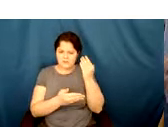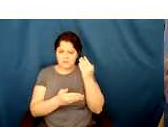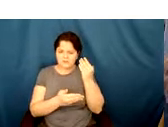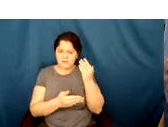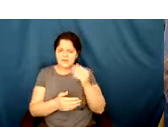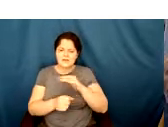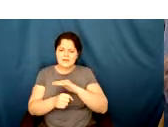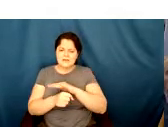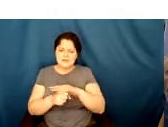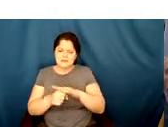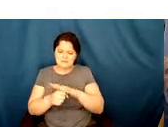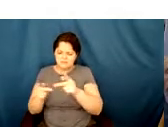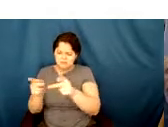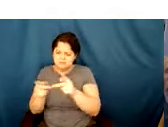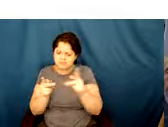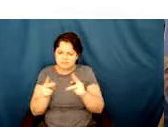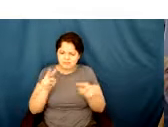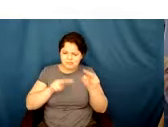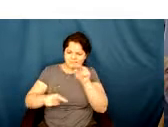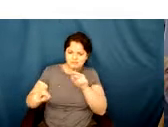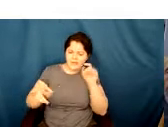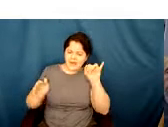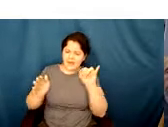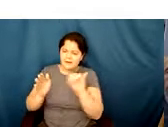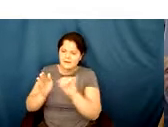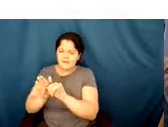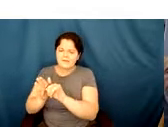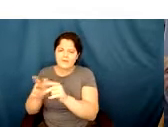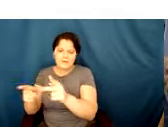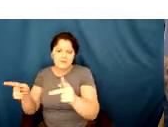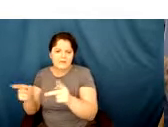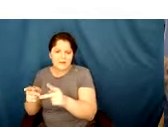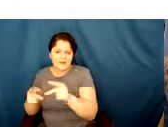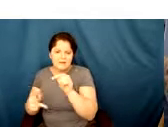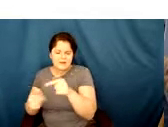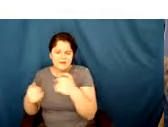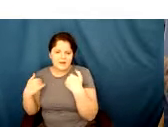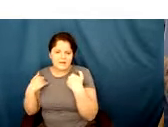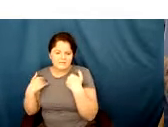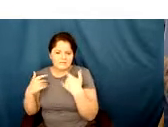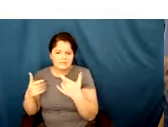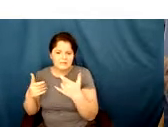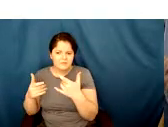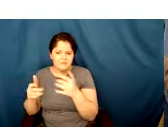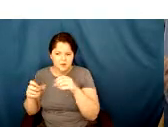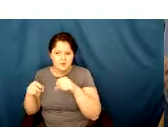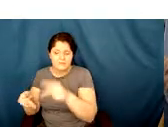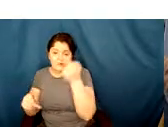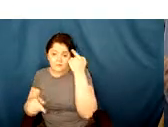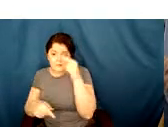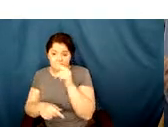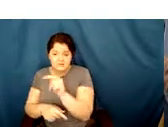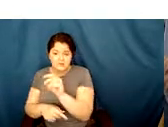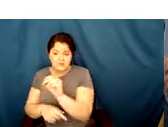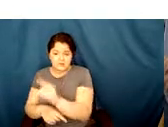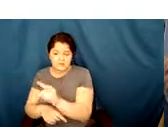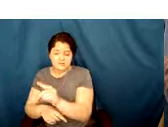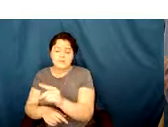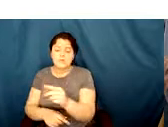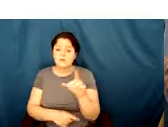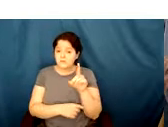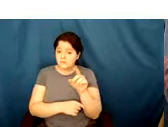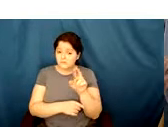stations and identifying the places where there was the greatest opportunity for TOD. And Dormont was among